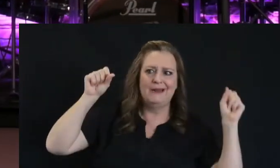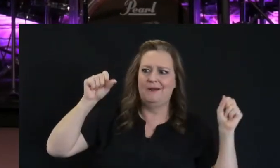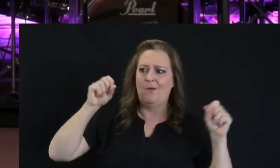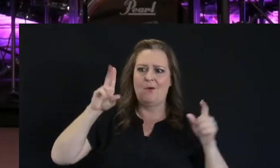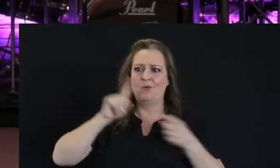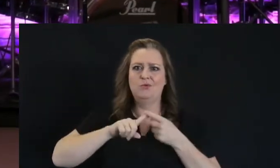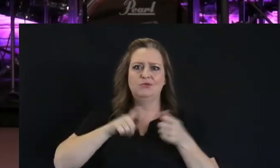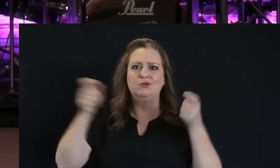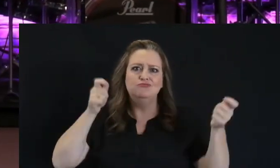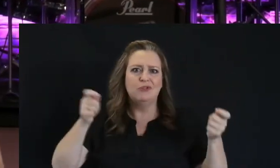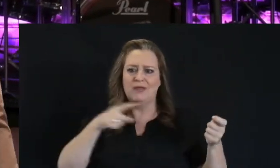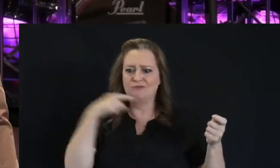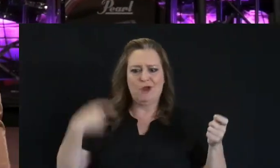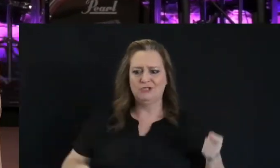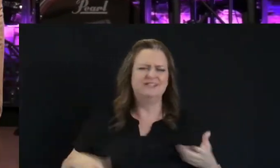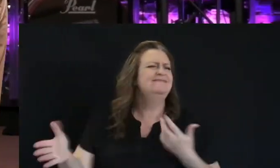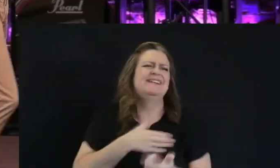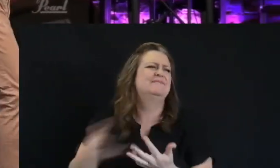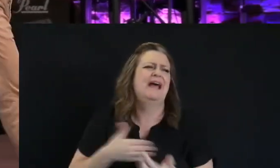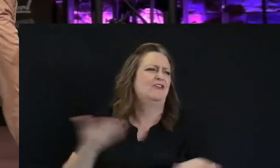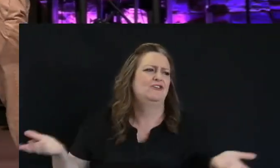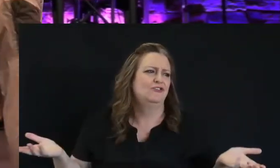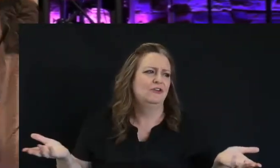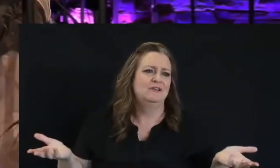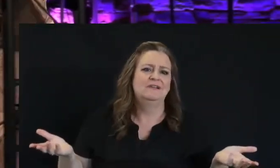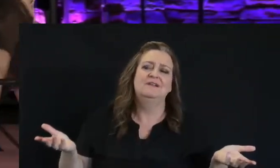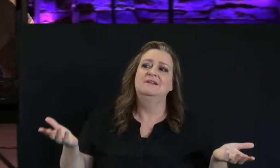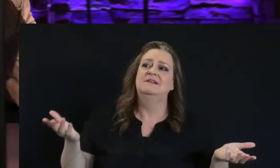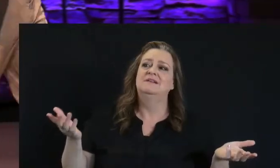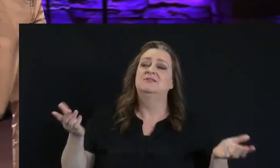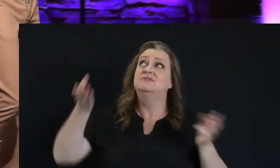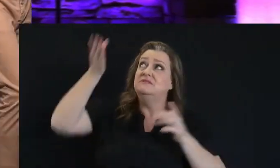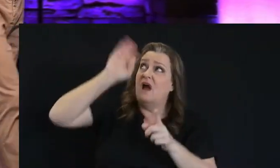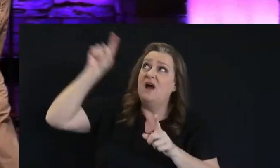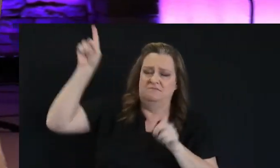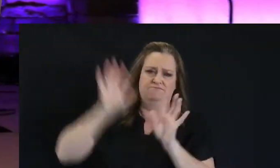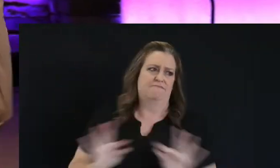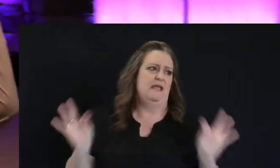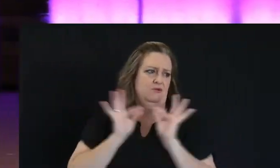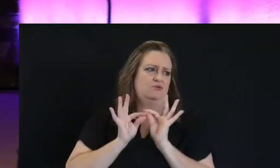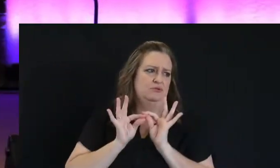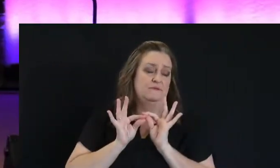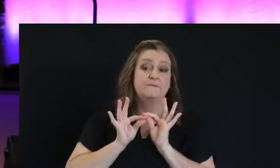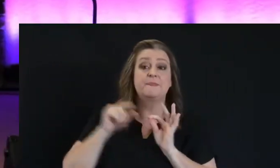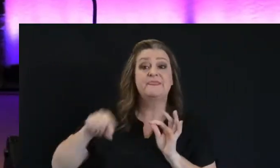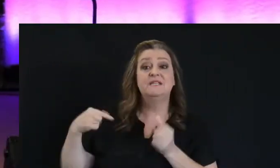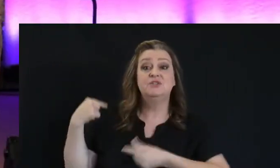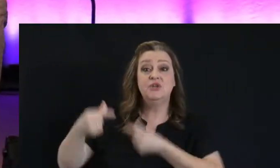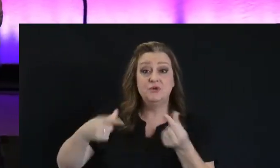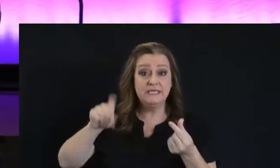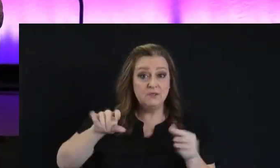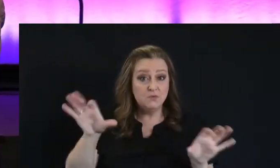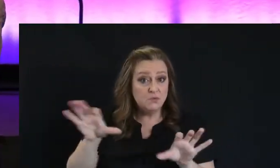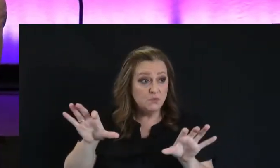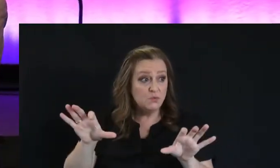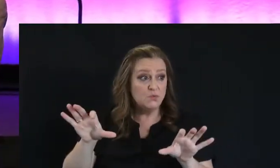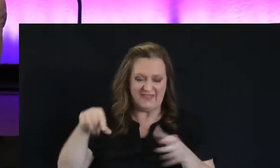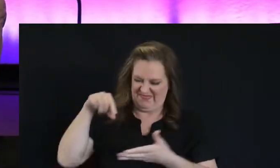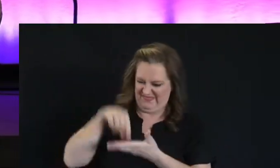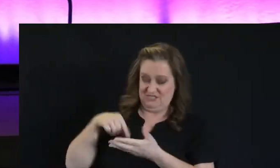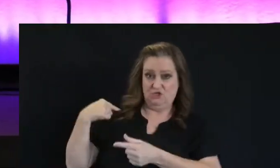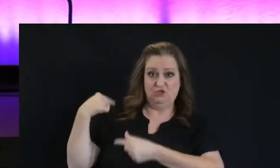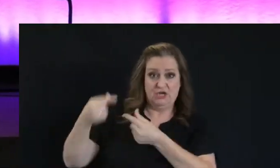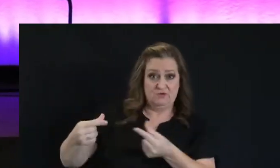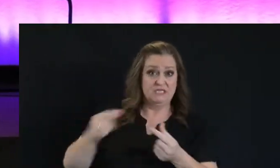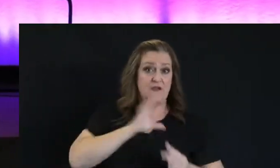Kremlin. Amen? And I'm going to tell you, one of the things that I think this generation needs to do, this generation of